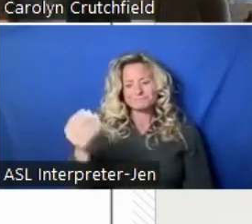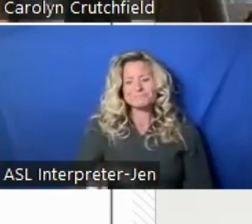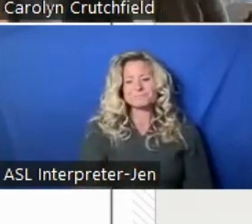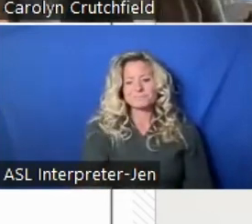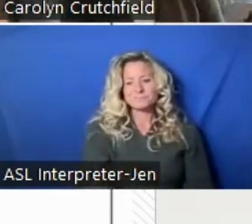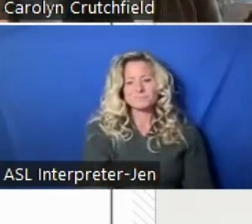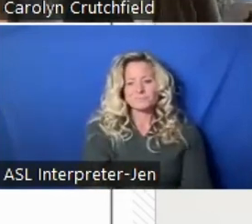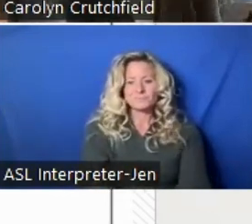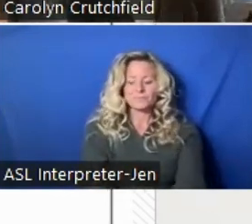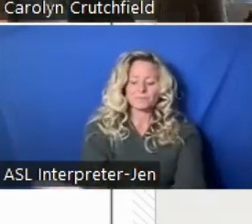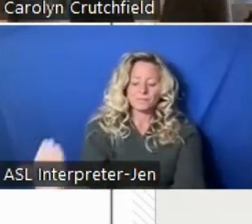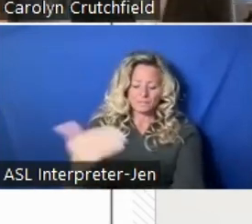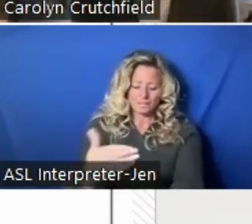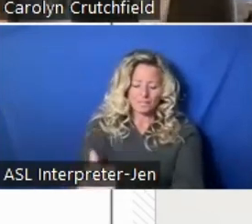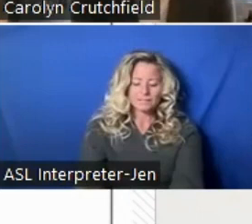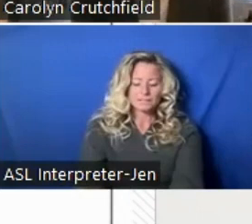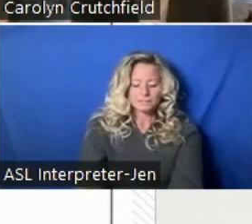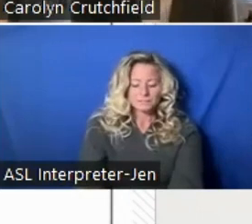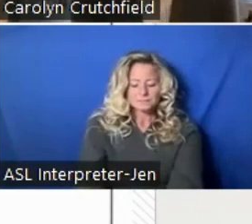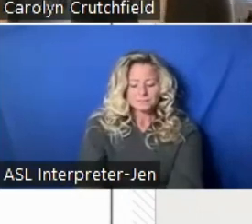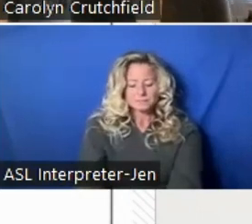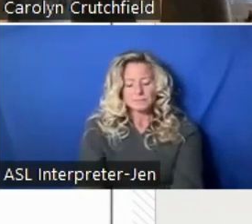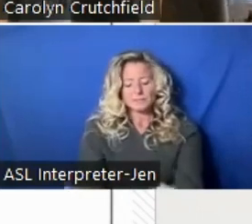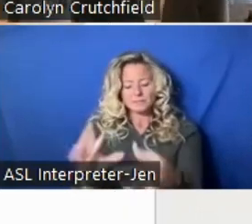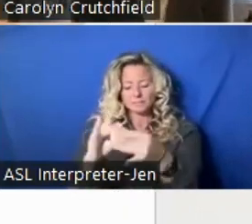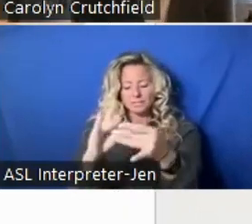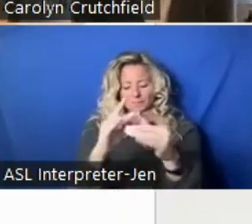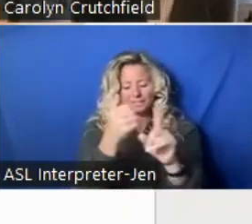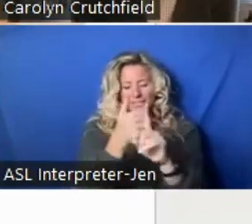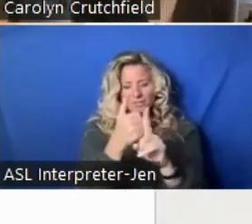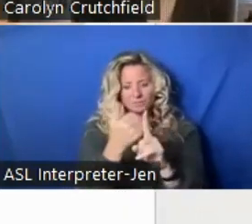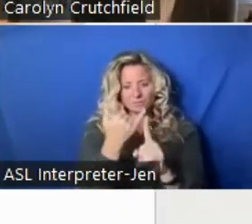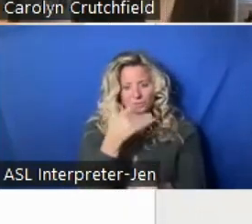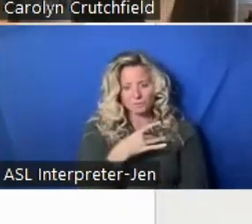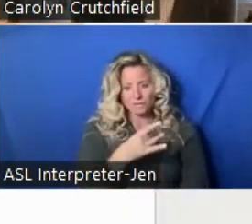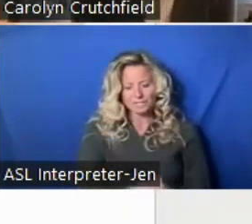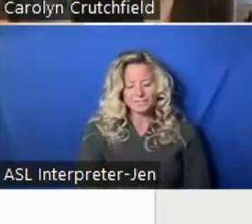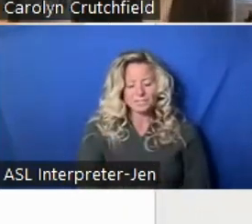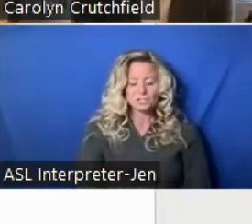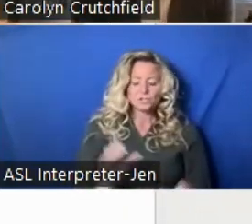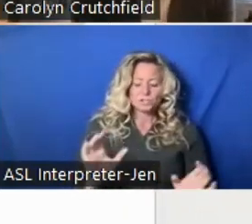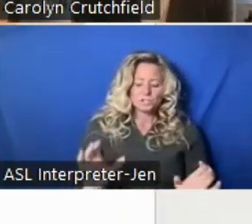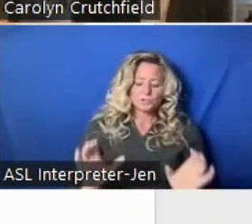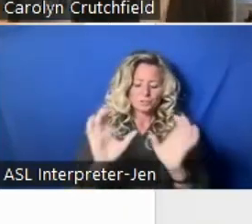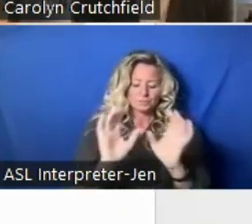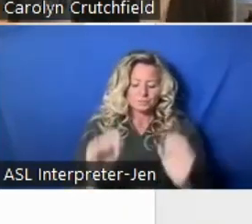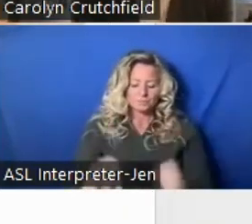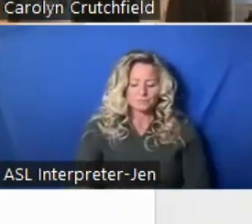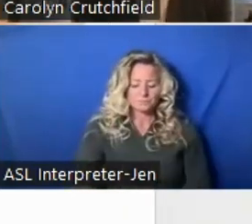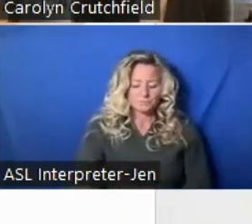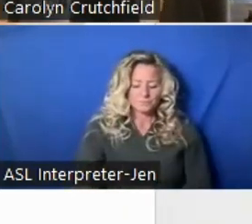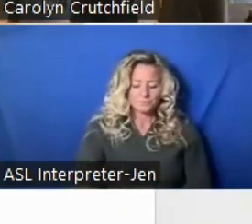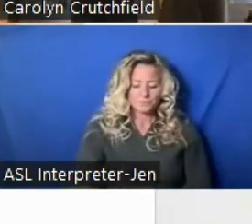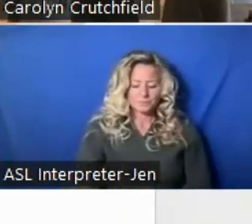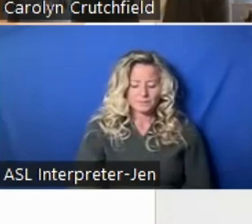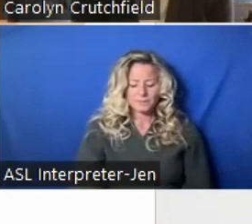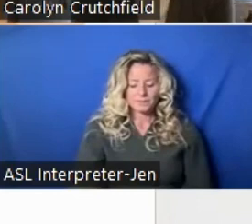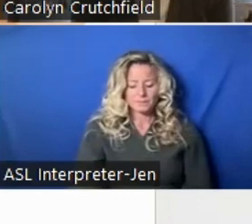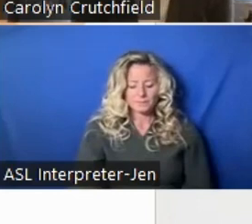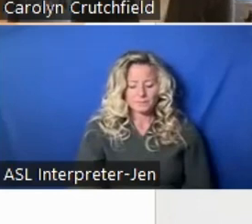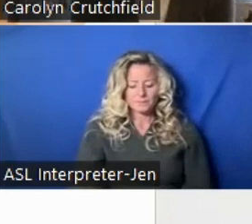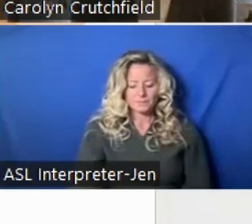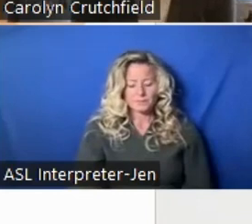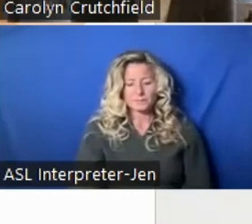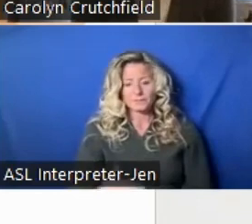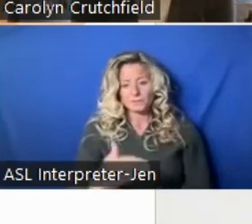that's, again, feel free to comment in the chat with interested if you'd like it. You'll also get a certificate for being here with us today. Look for that in your